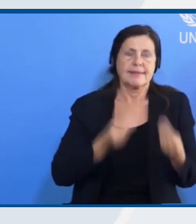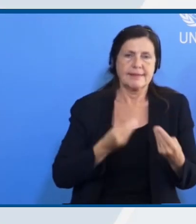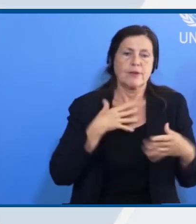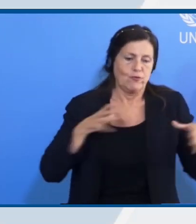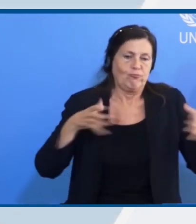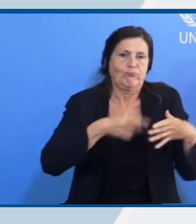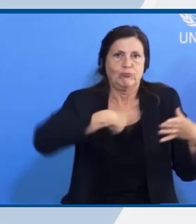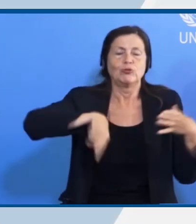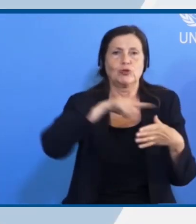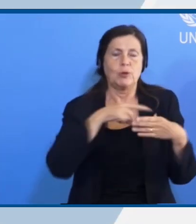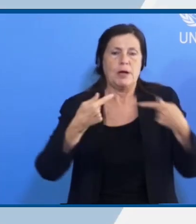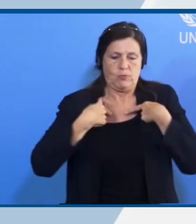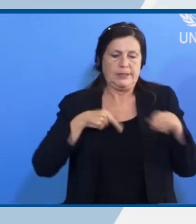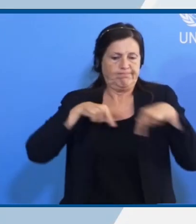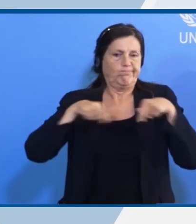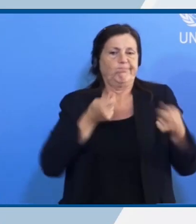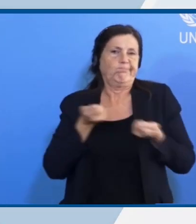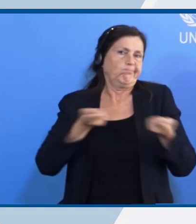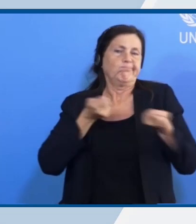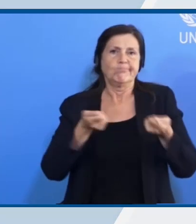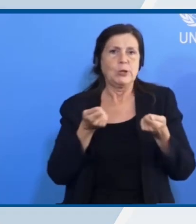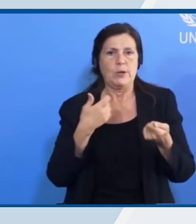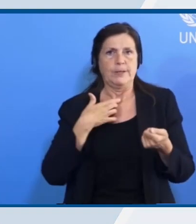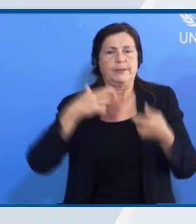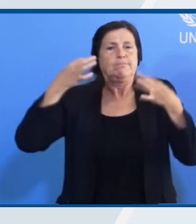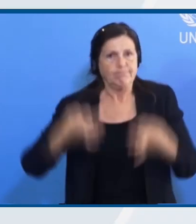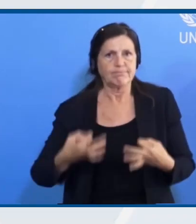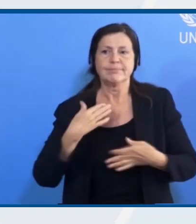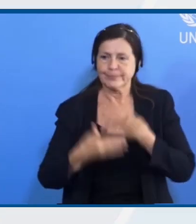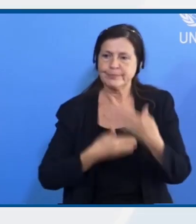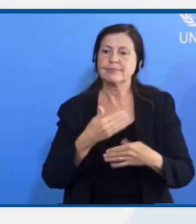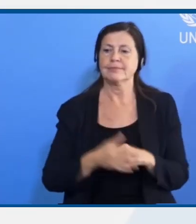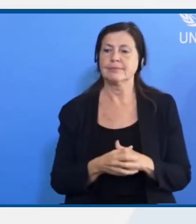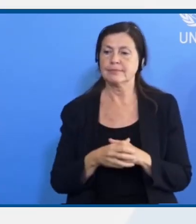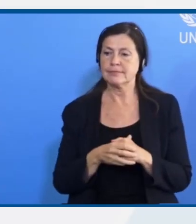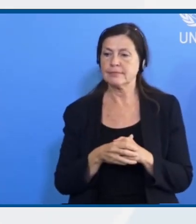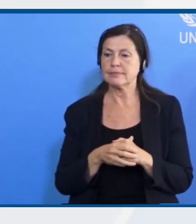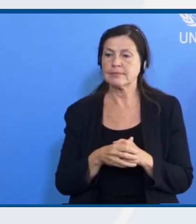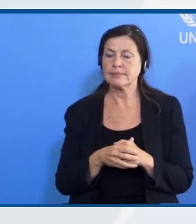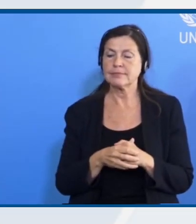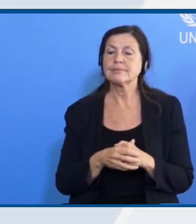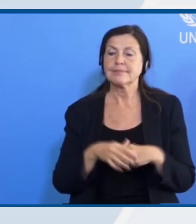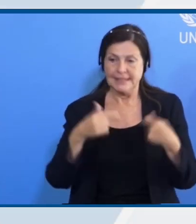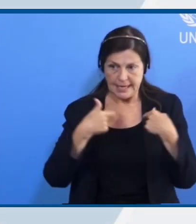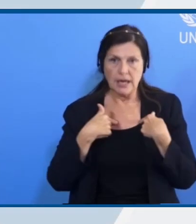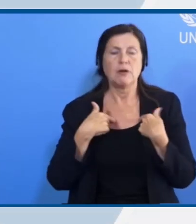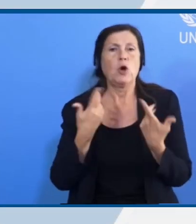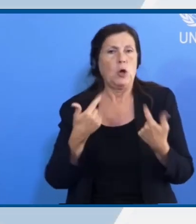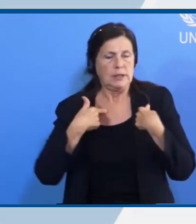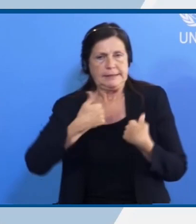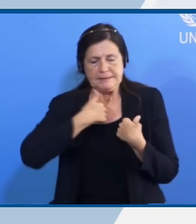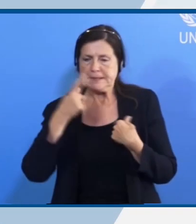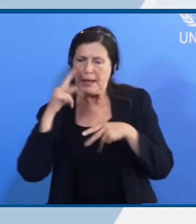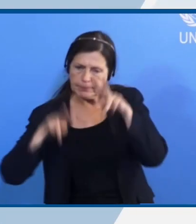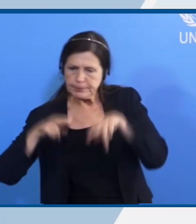group direct in the hands of women. And the demand comes to up to the federation, and we do the appraisal. And